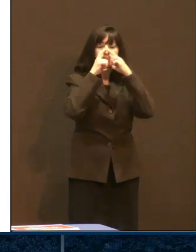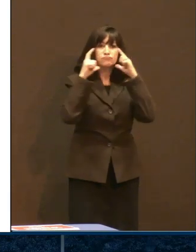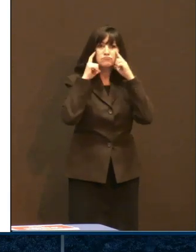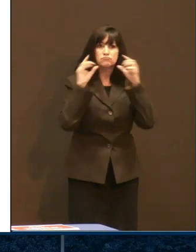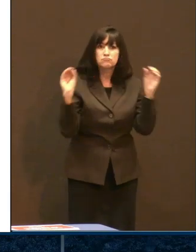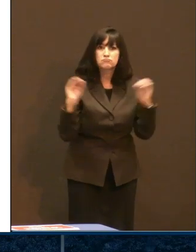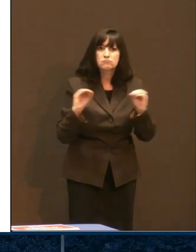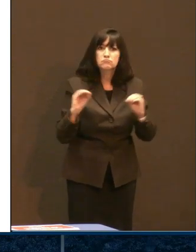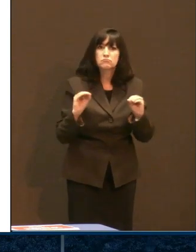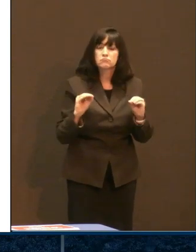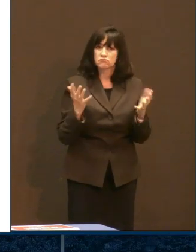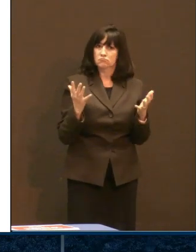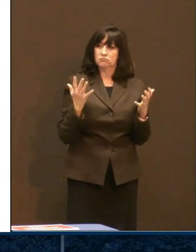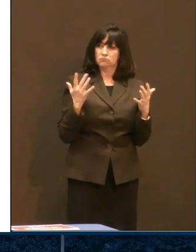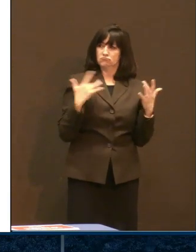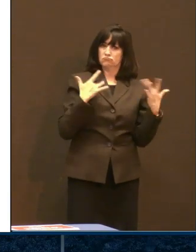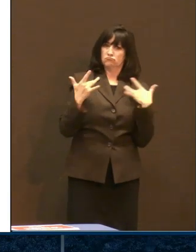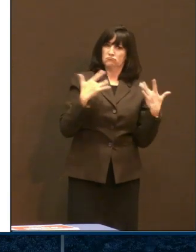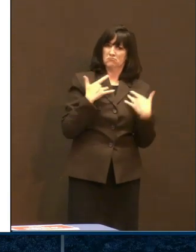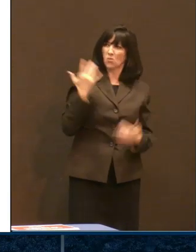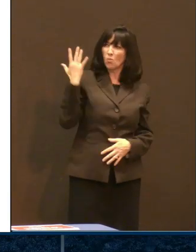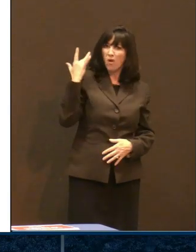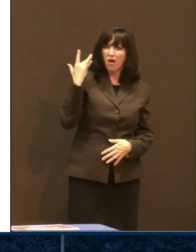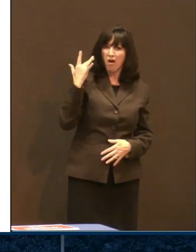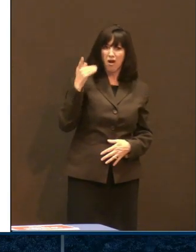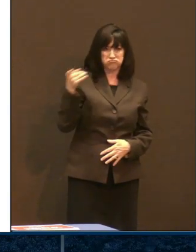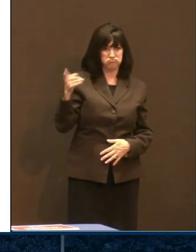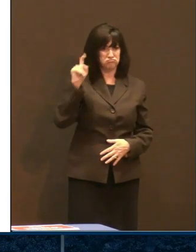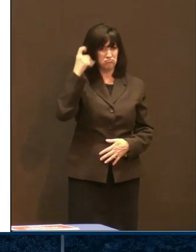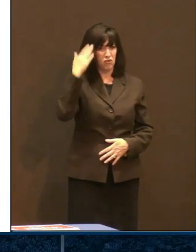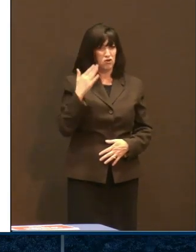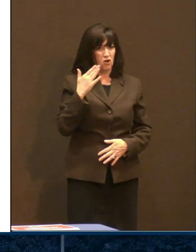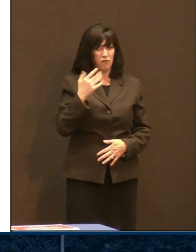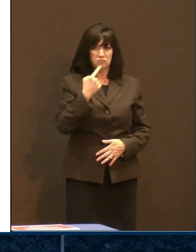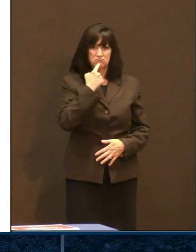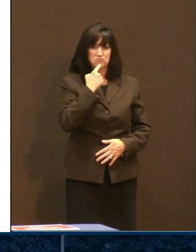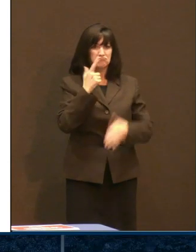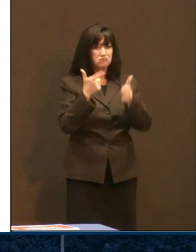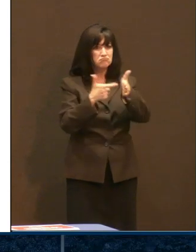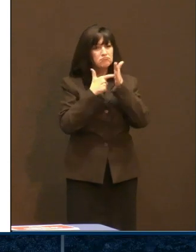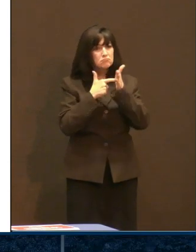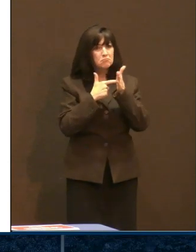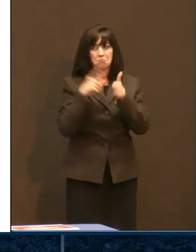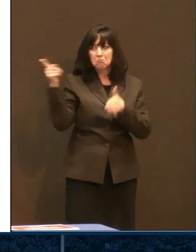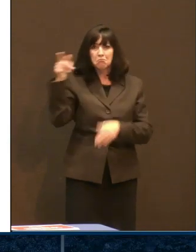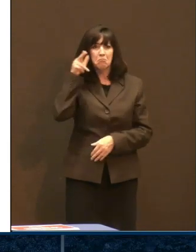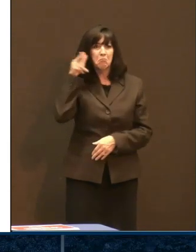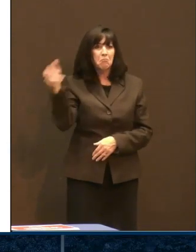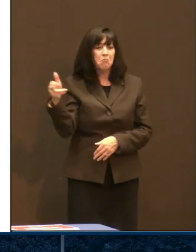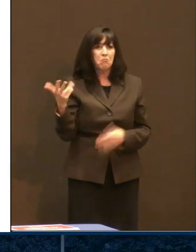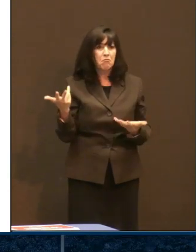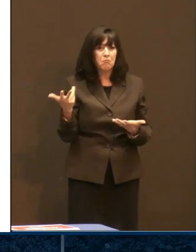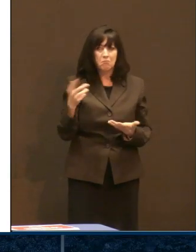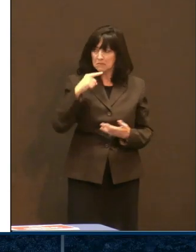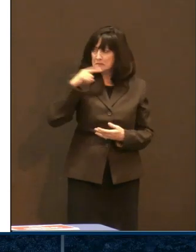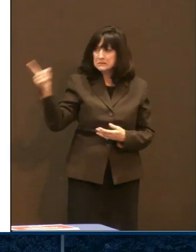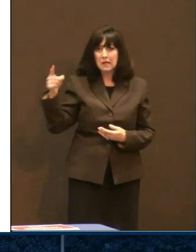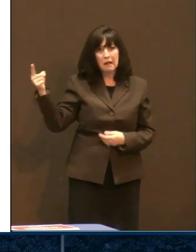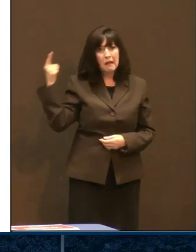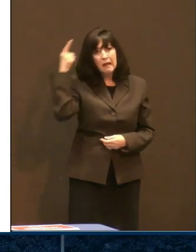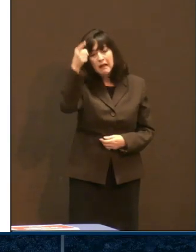of approaching people that don't. We try to just do that and do it in a serious manner, respectfully, both as